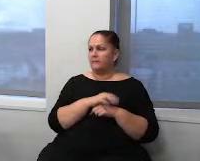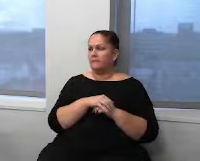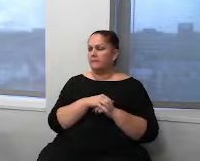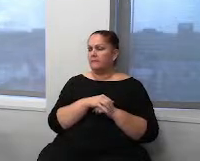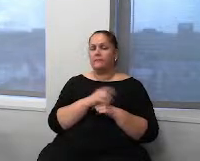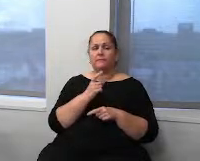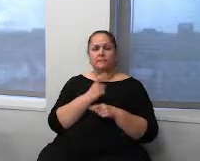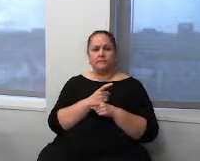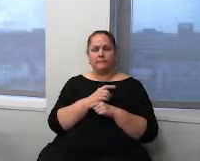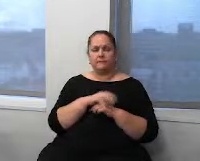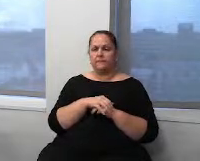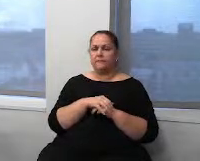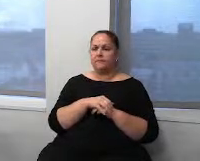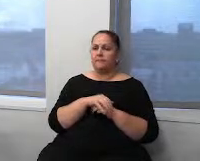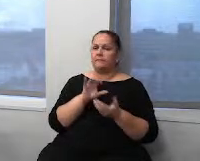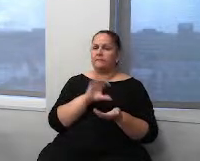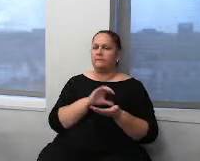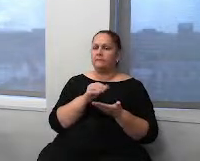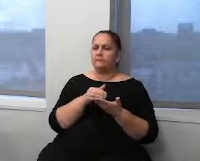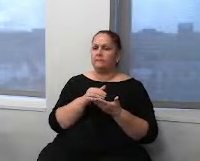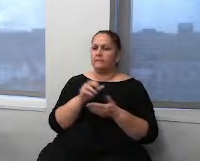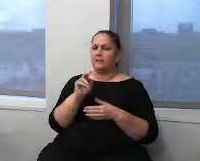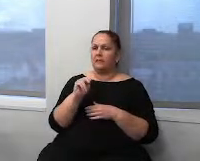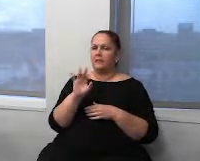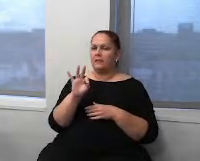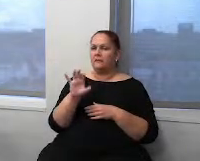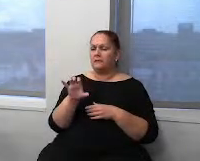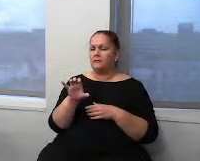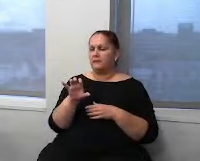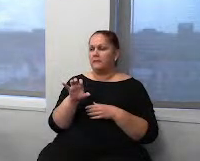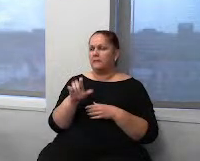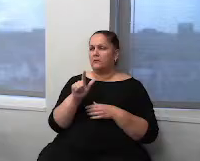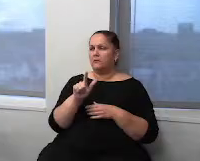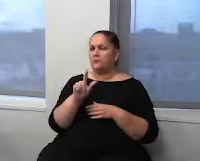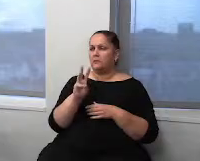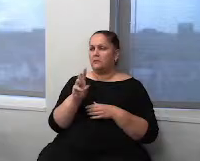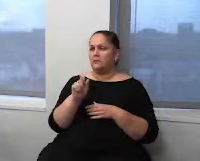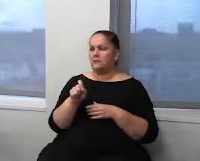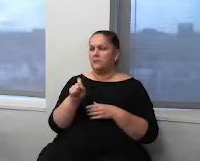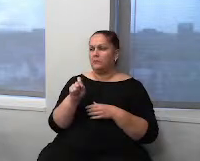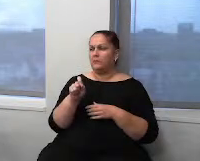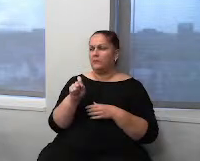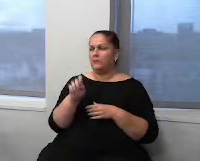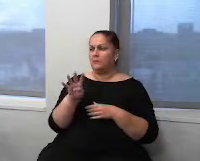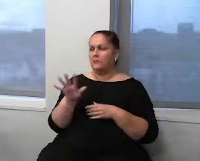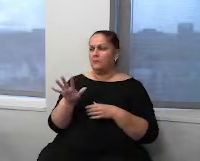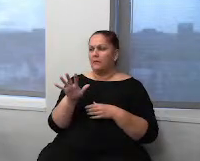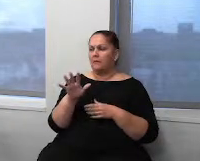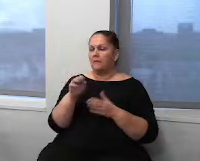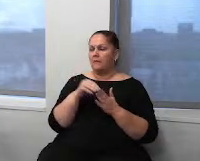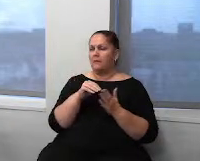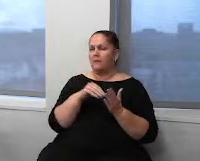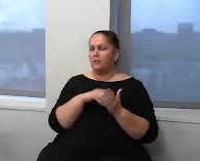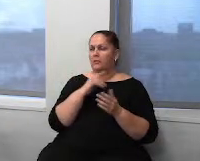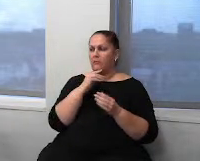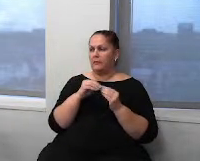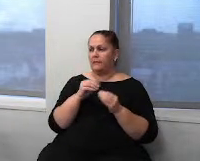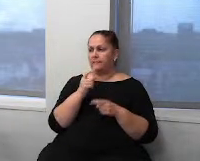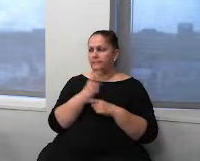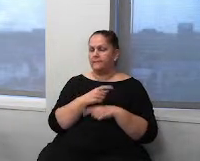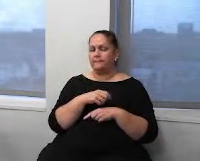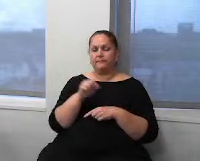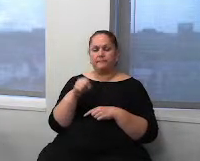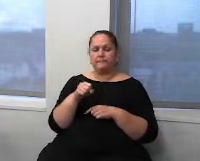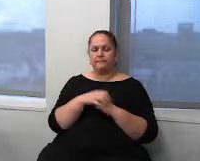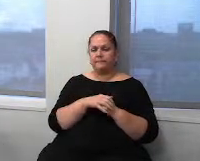here, correct? Correct. And the amount under NFC is $26.45 million in